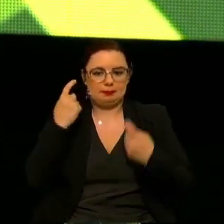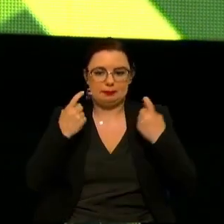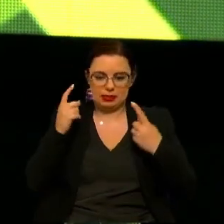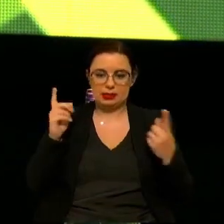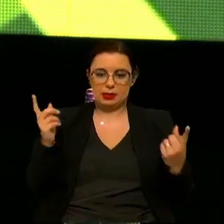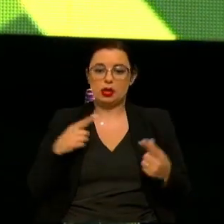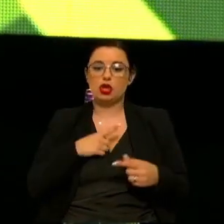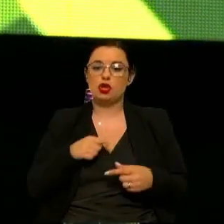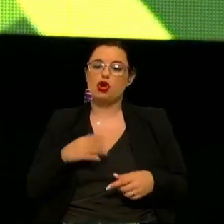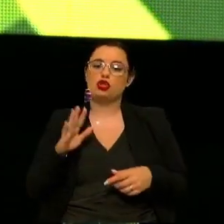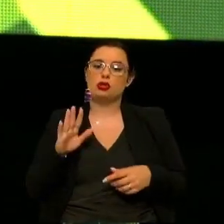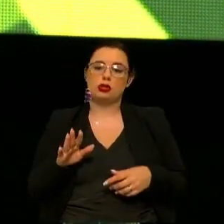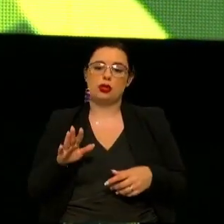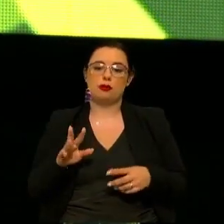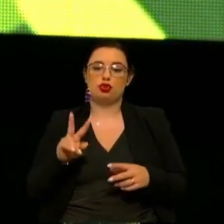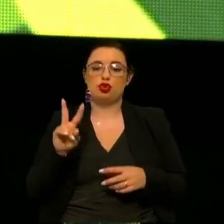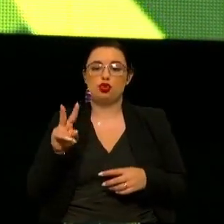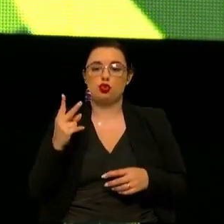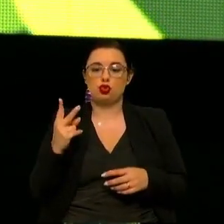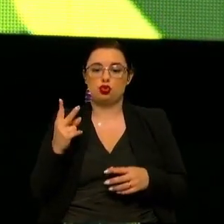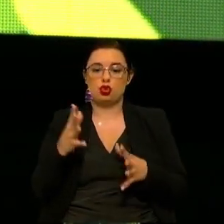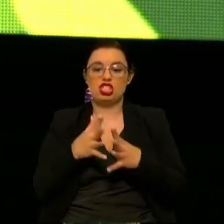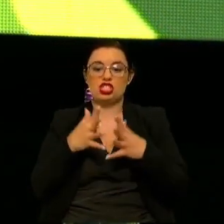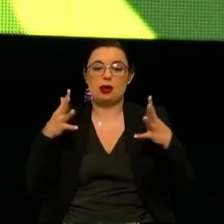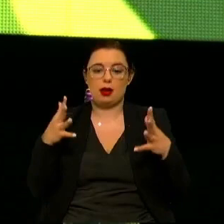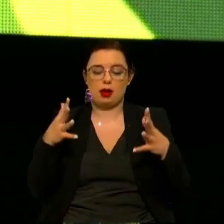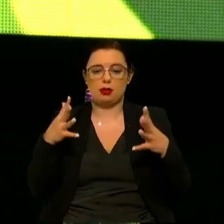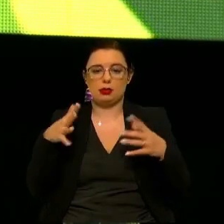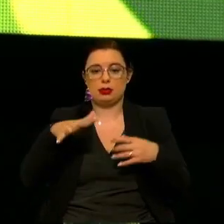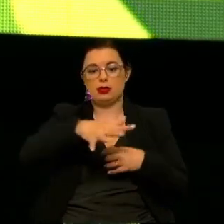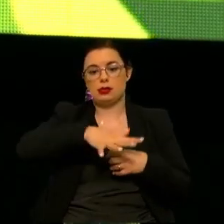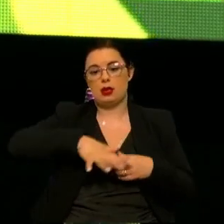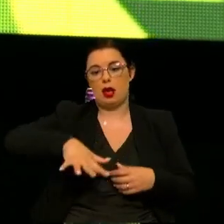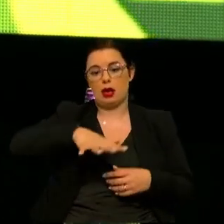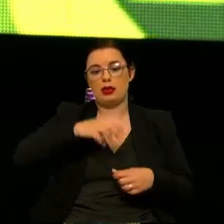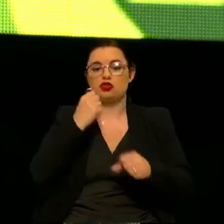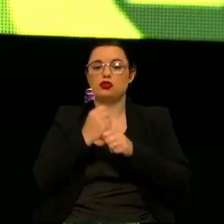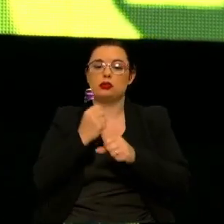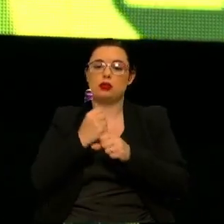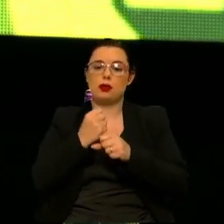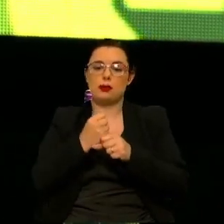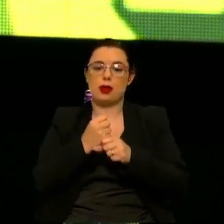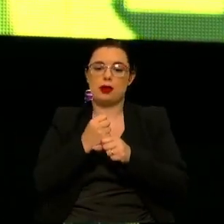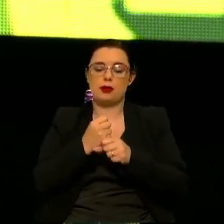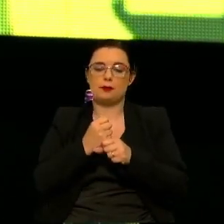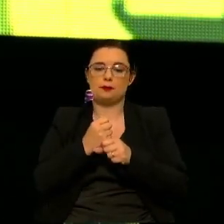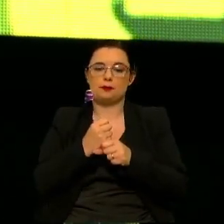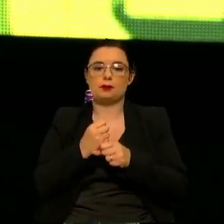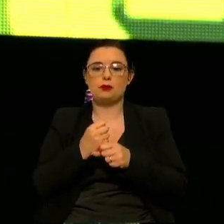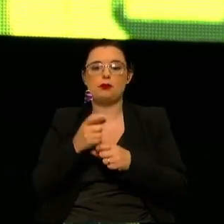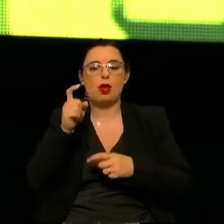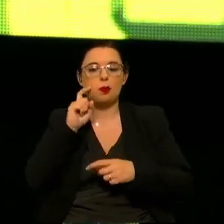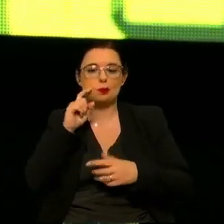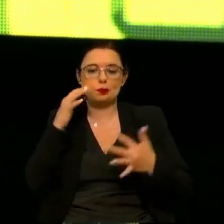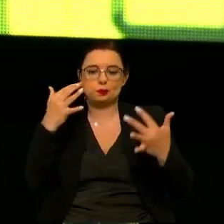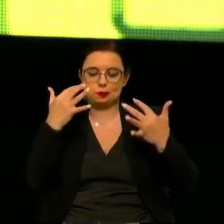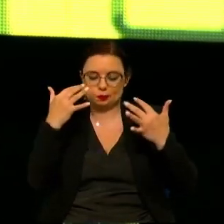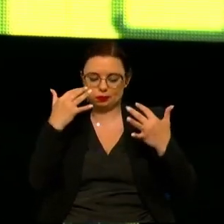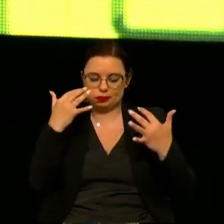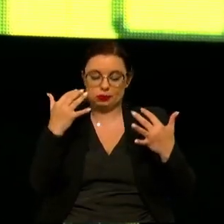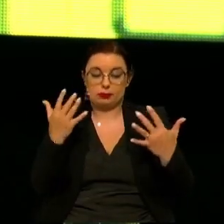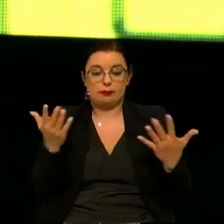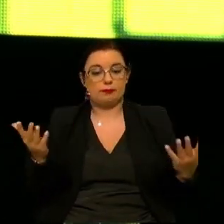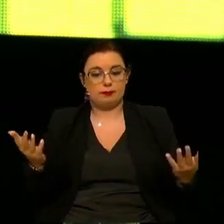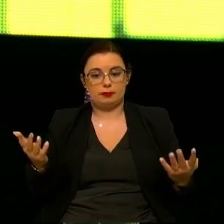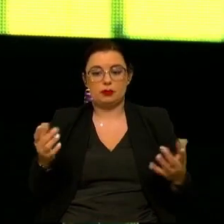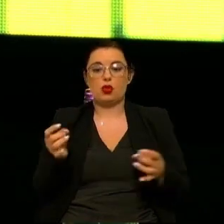quantum communication. We have to bear this in mind, and we're part of two forums working quite a lot in